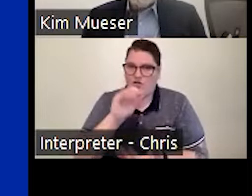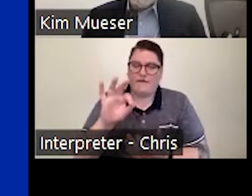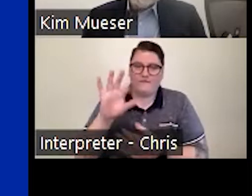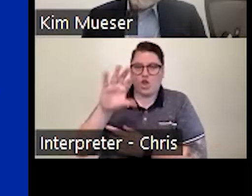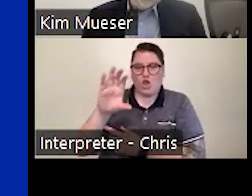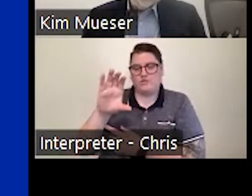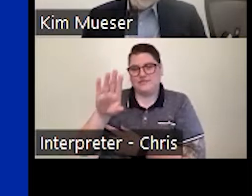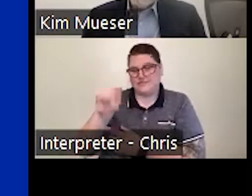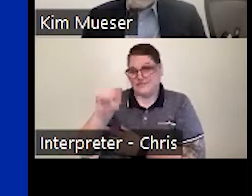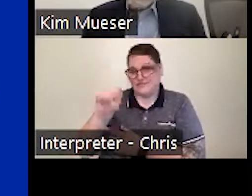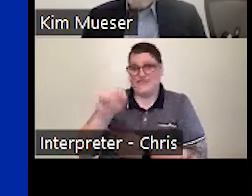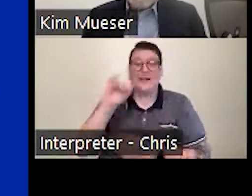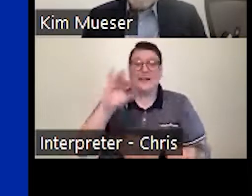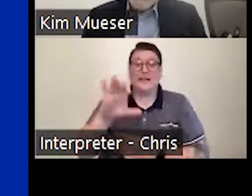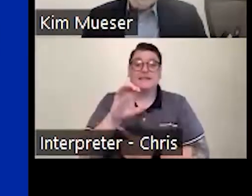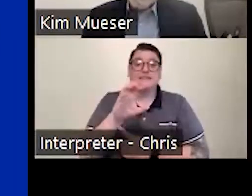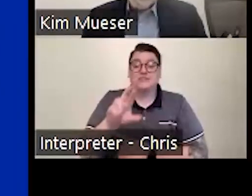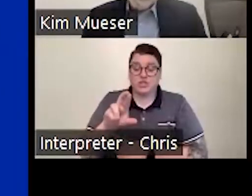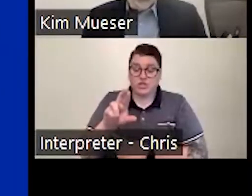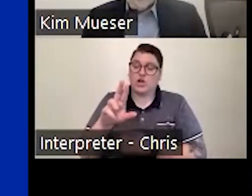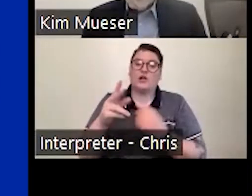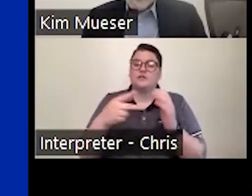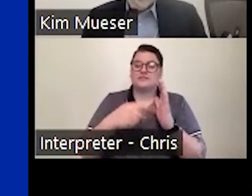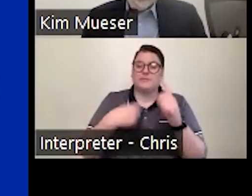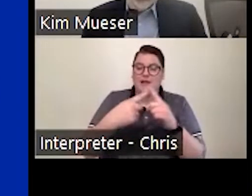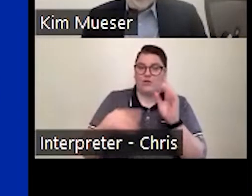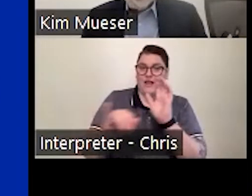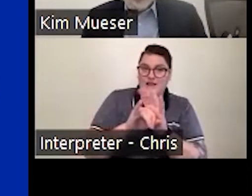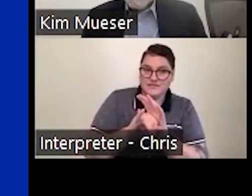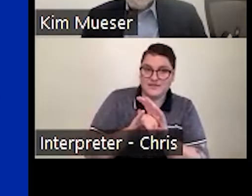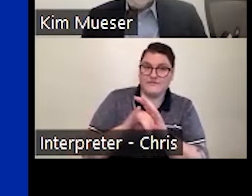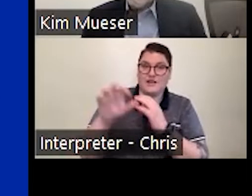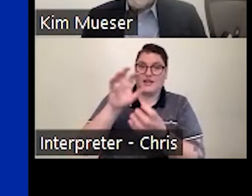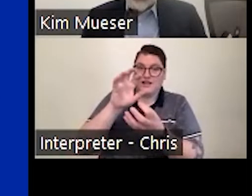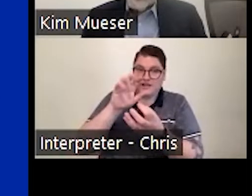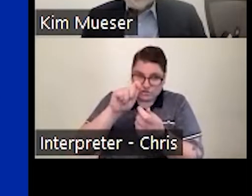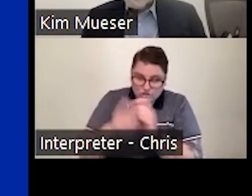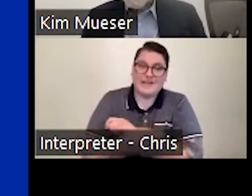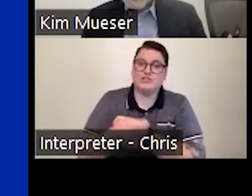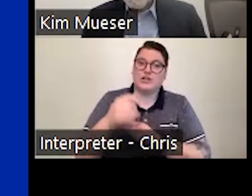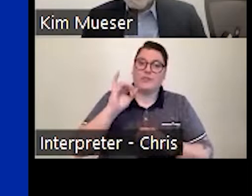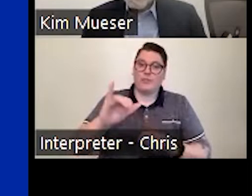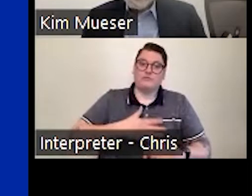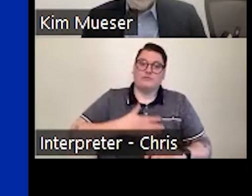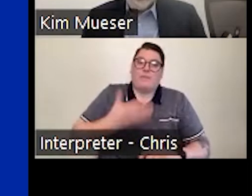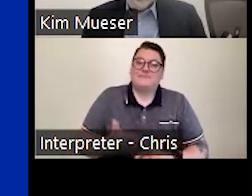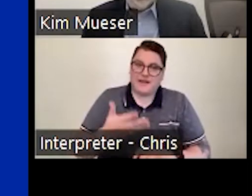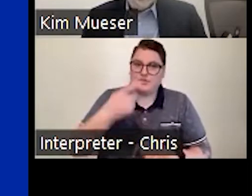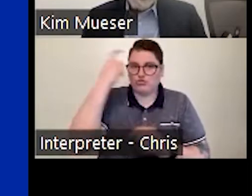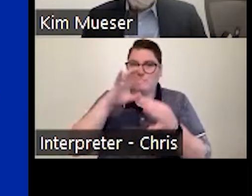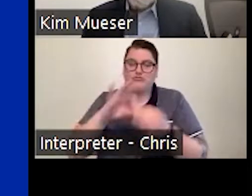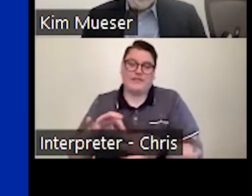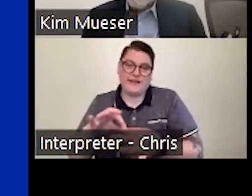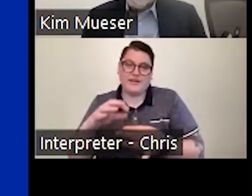involves identifying, challenging, and changing upsetting and inaccurate trauma-related thoughts and beliefs that